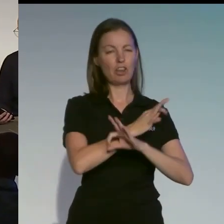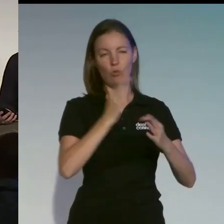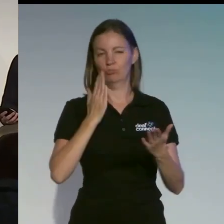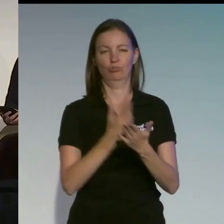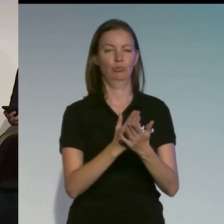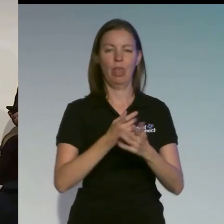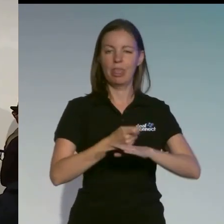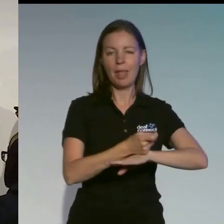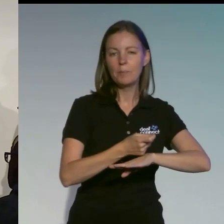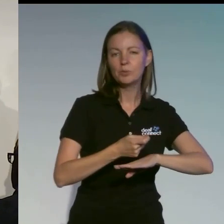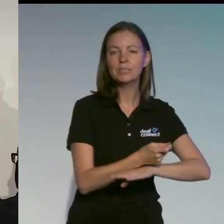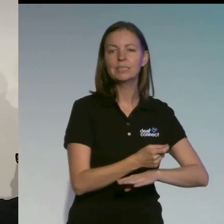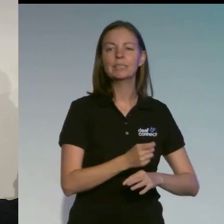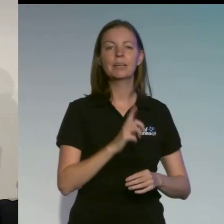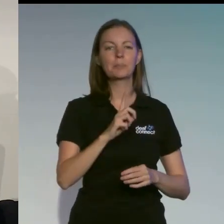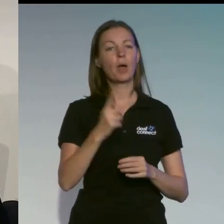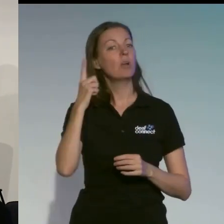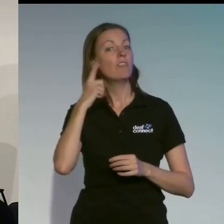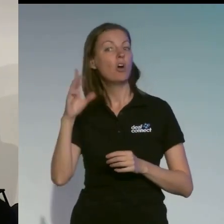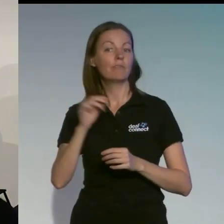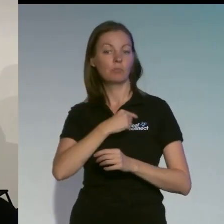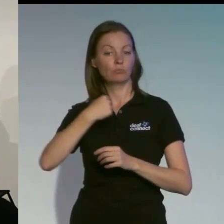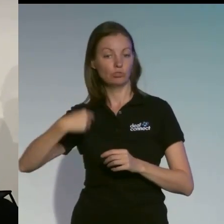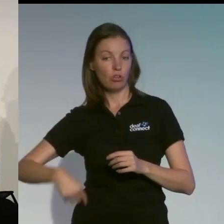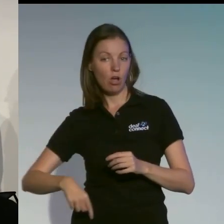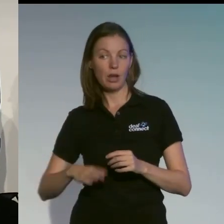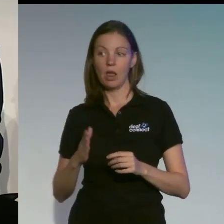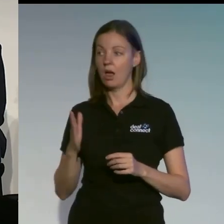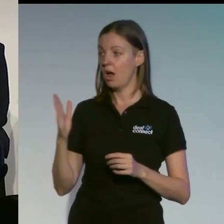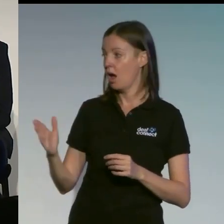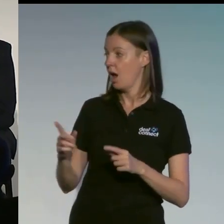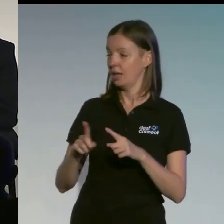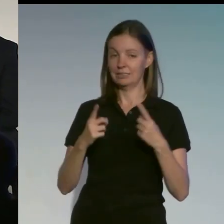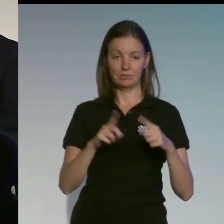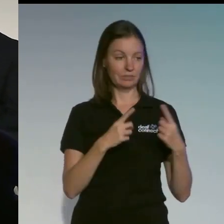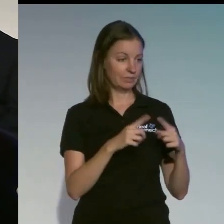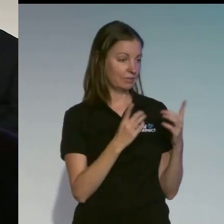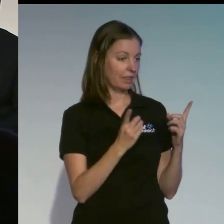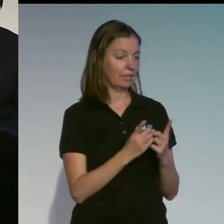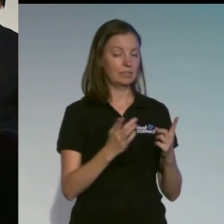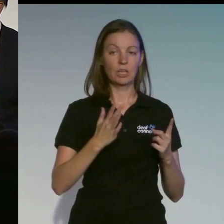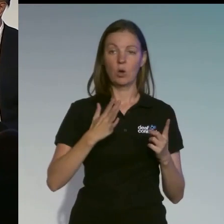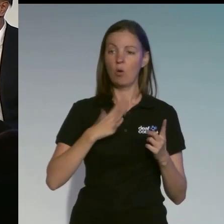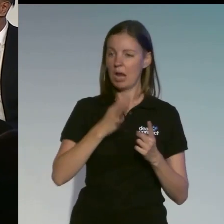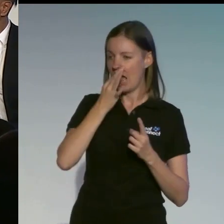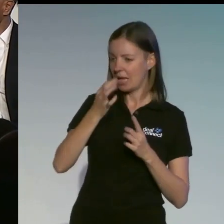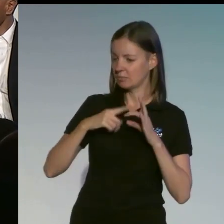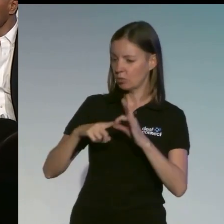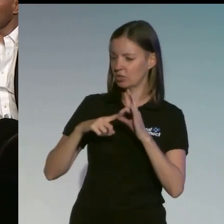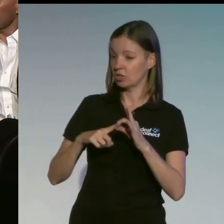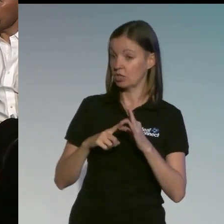do exist, and we've heard some of that from China, from you, Nancy and Mariann. I just want to ask a couple of questions. Even